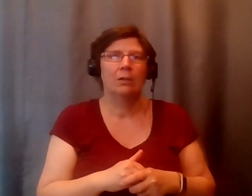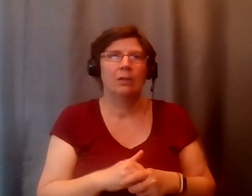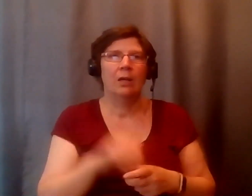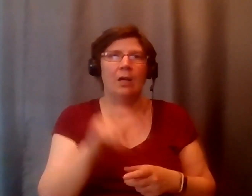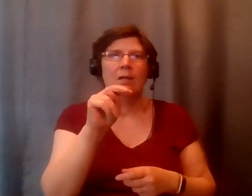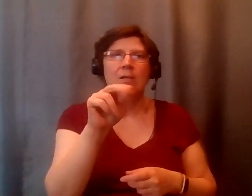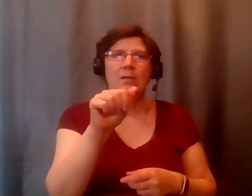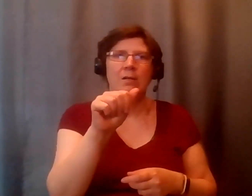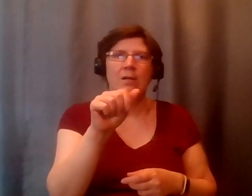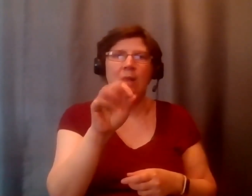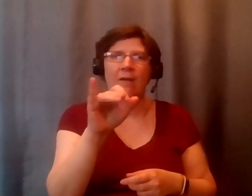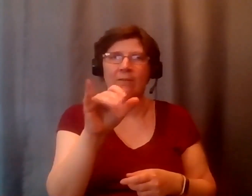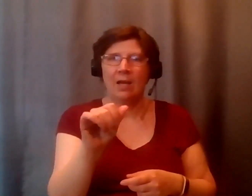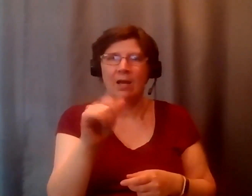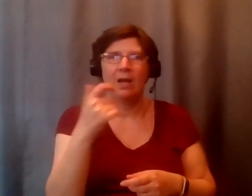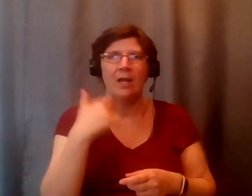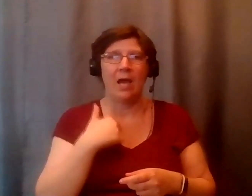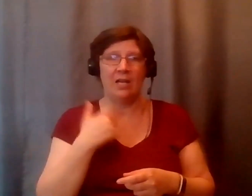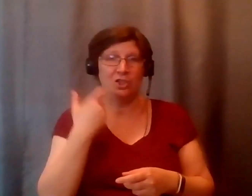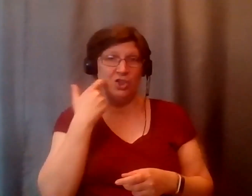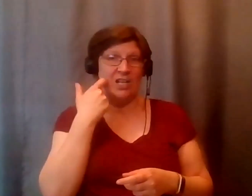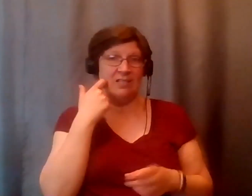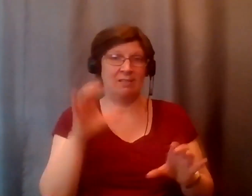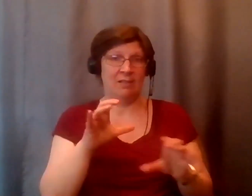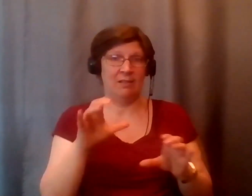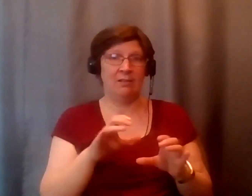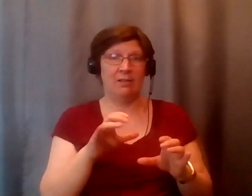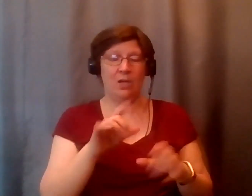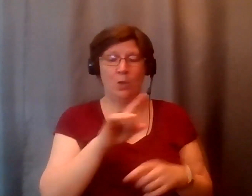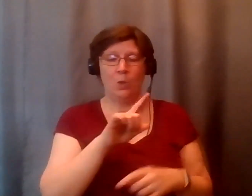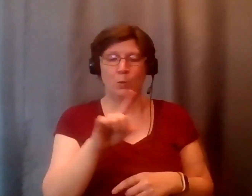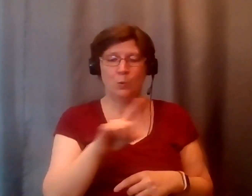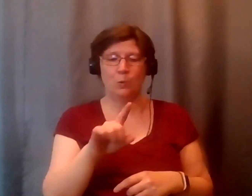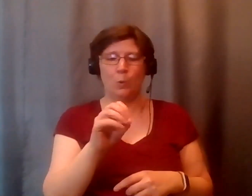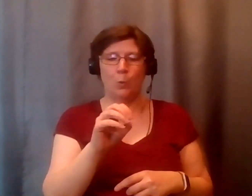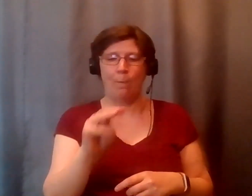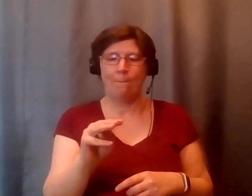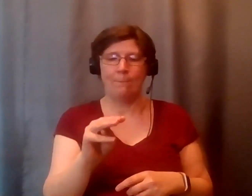Nafia and I just did a Zoom call